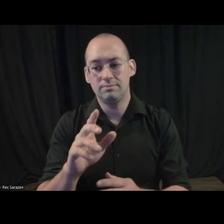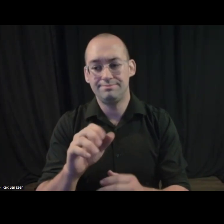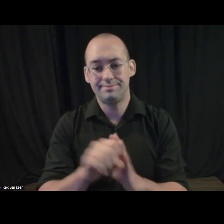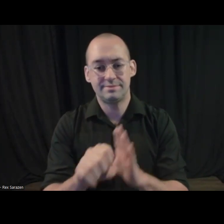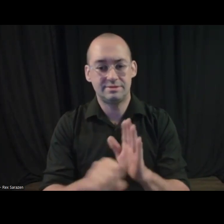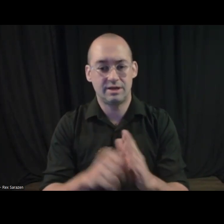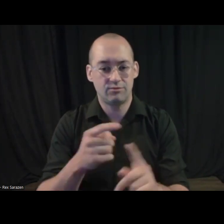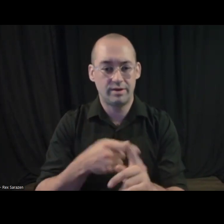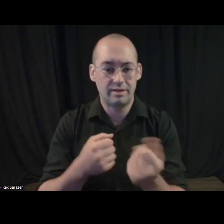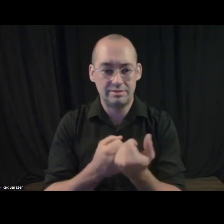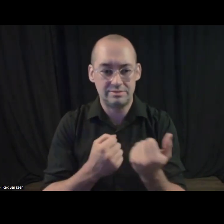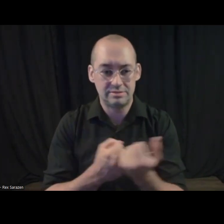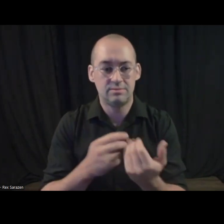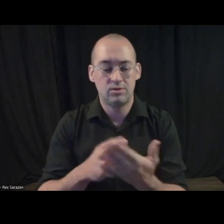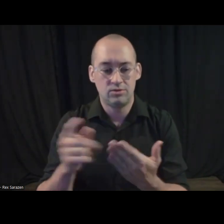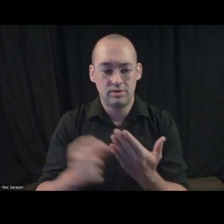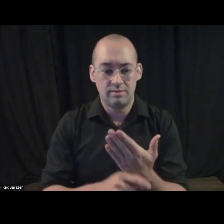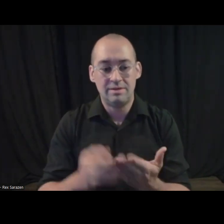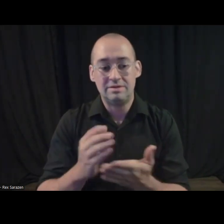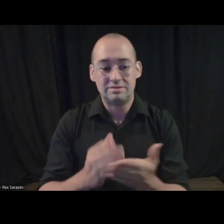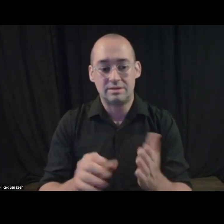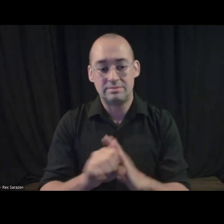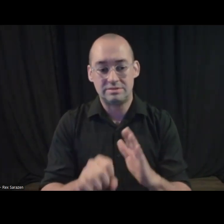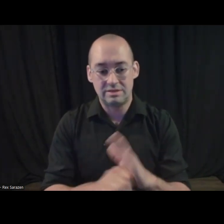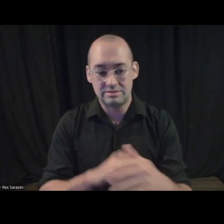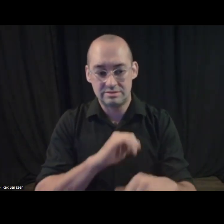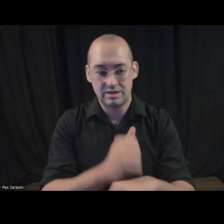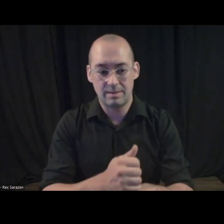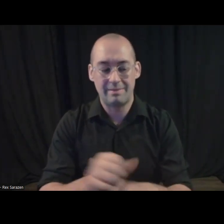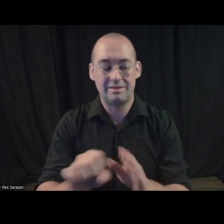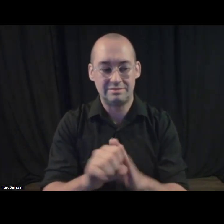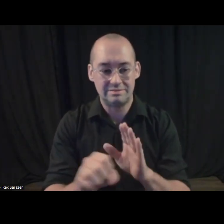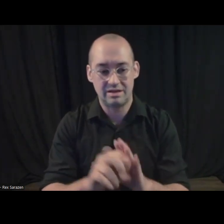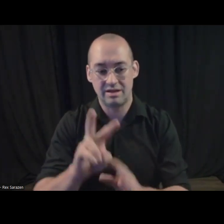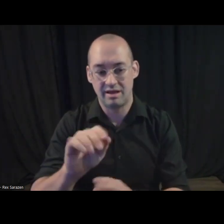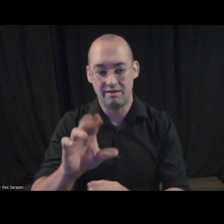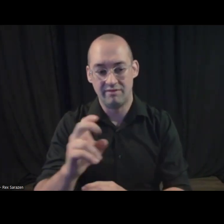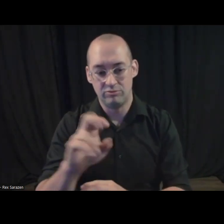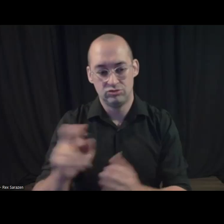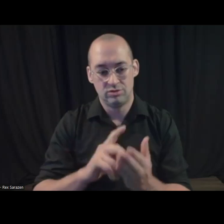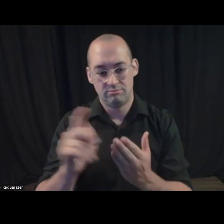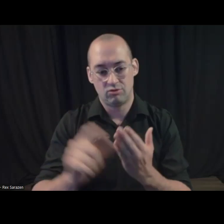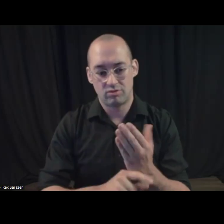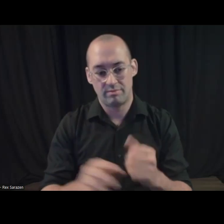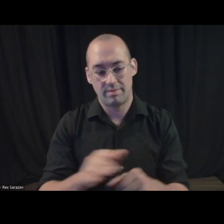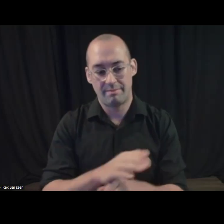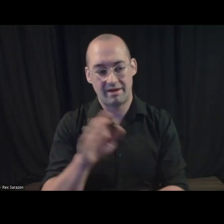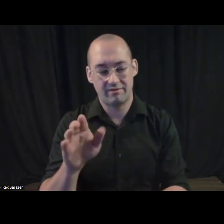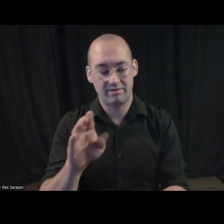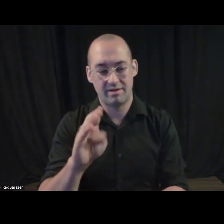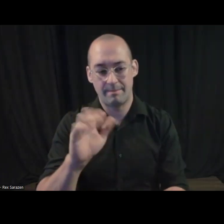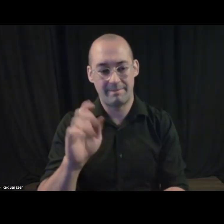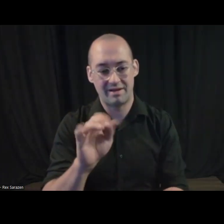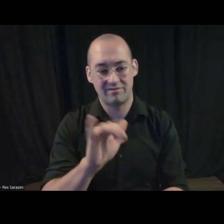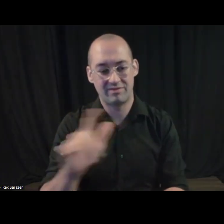or some states have instituted a state voucher program to kind of backfill the need